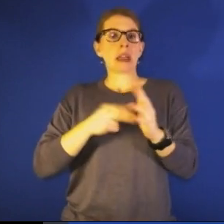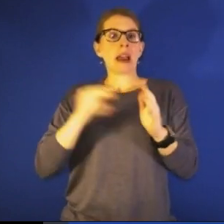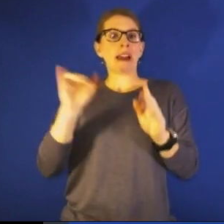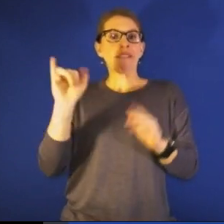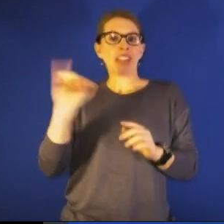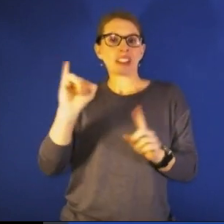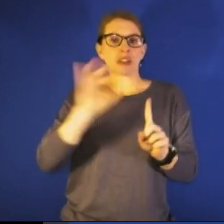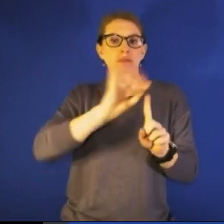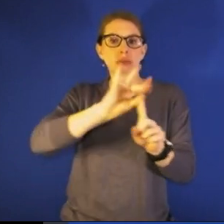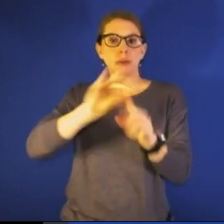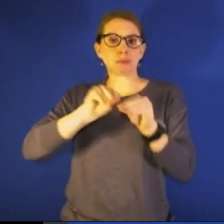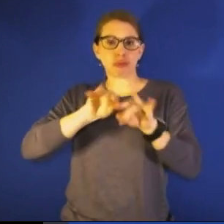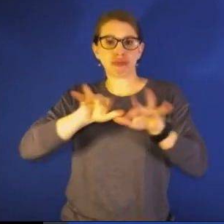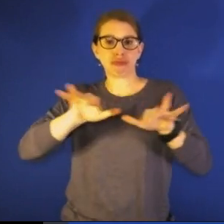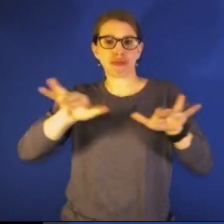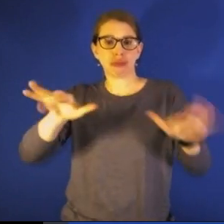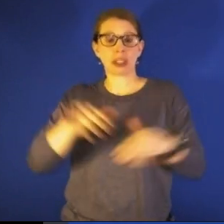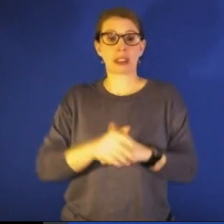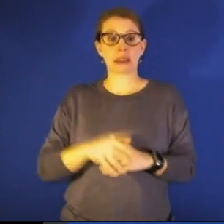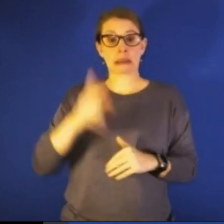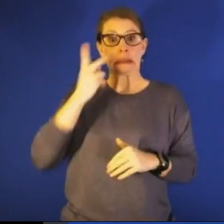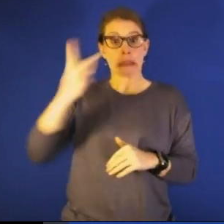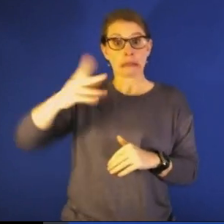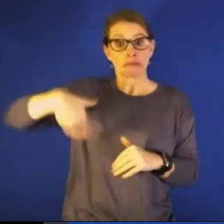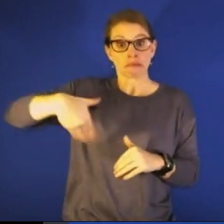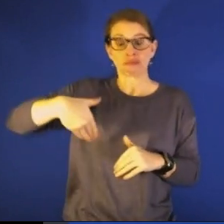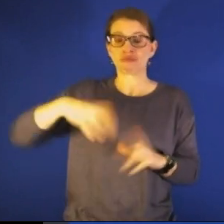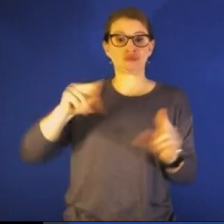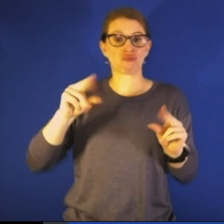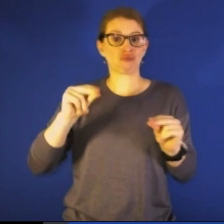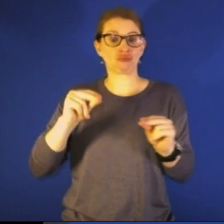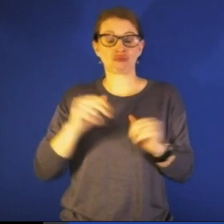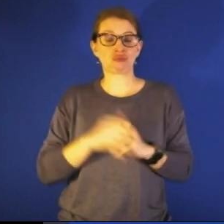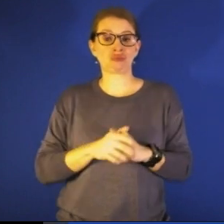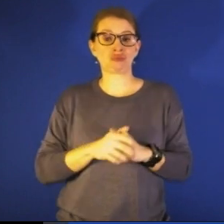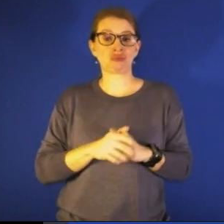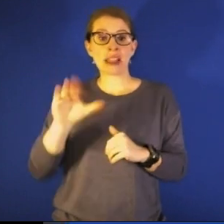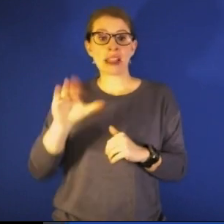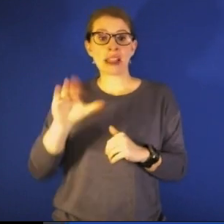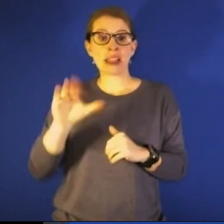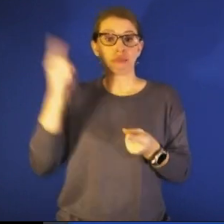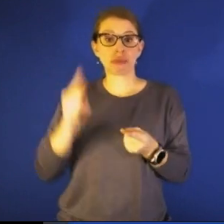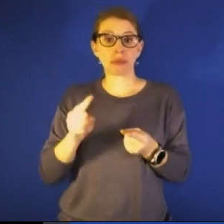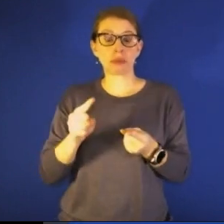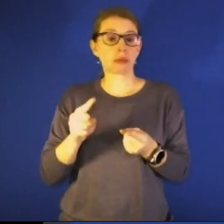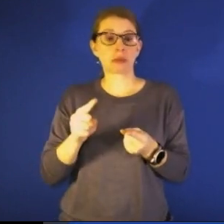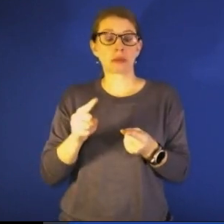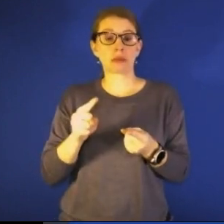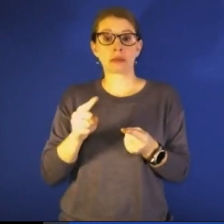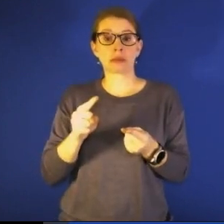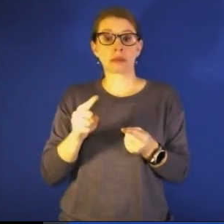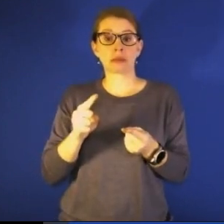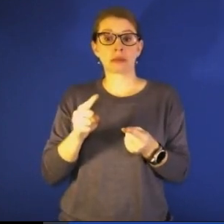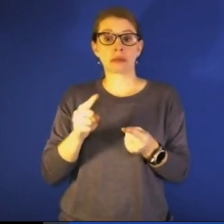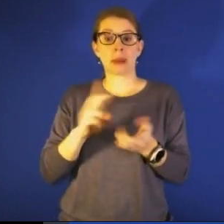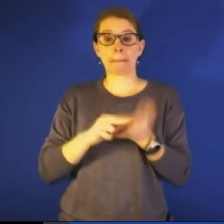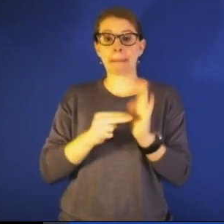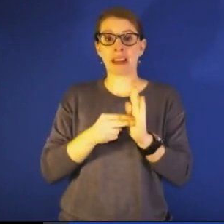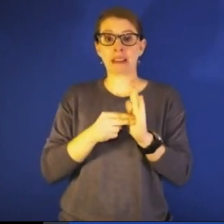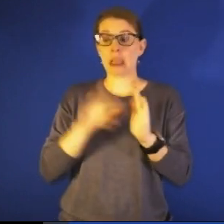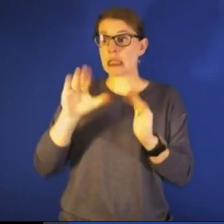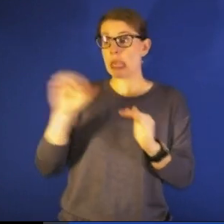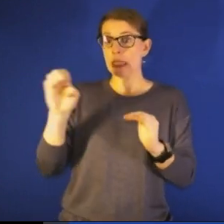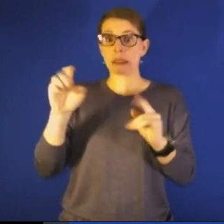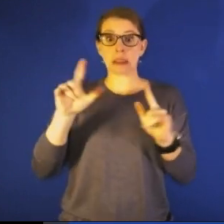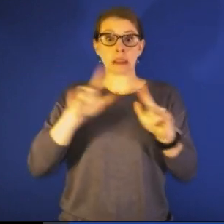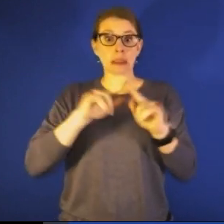really seen, not yet, any decoupling from the number of cases to the hospitalizations. We hope that would